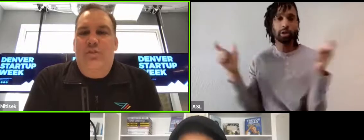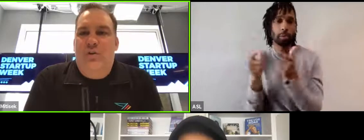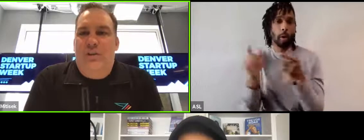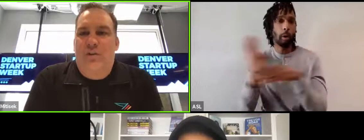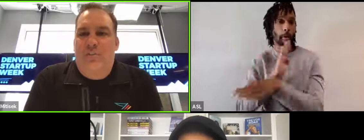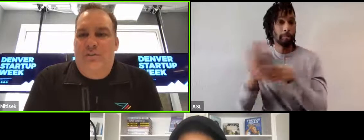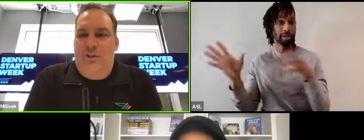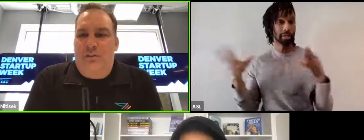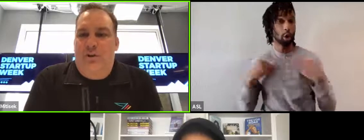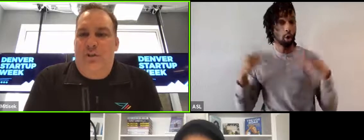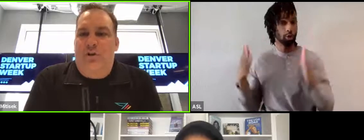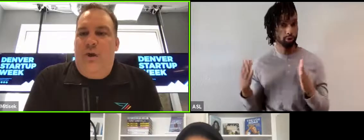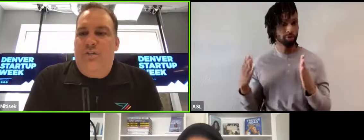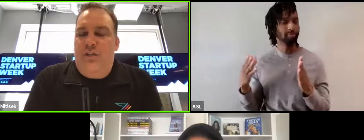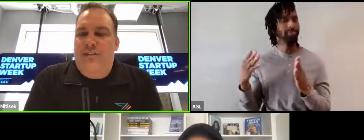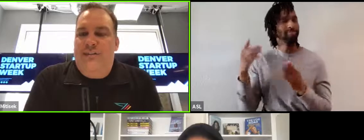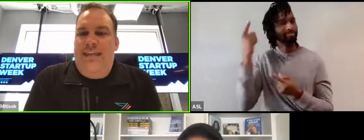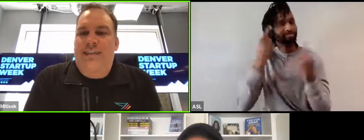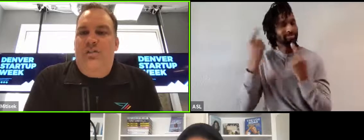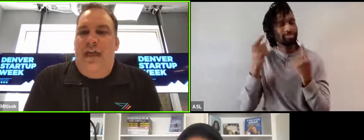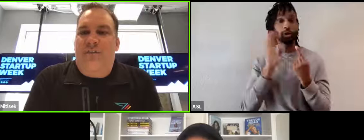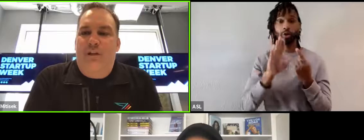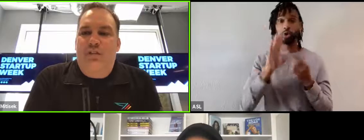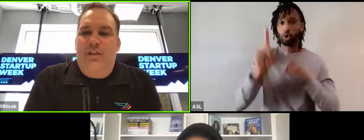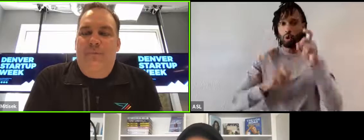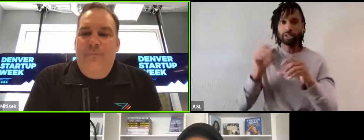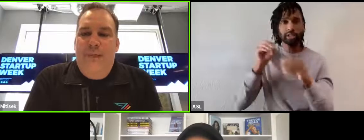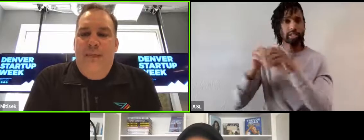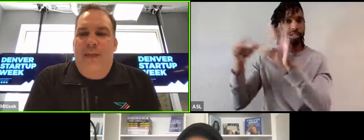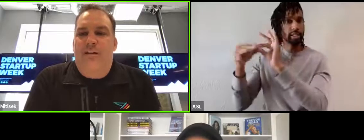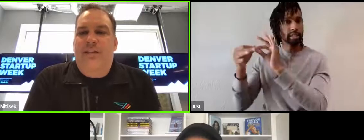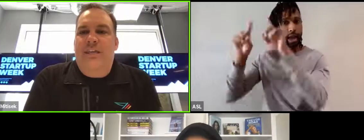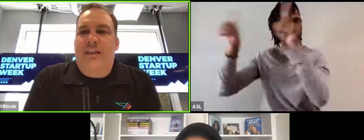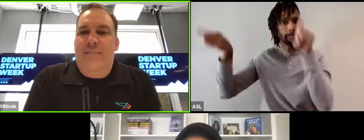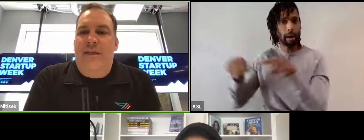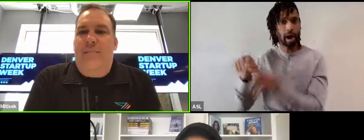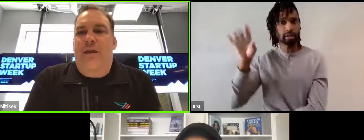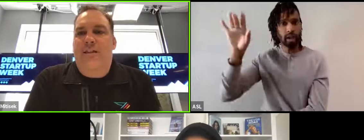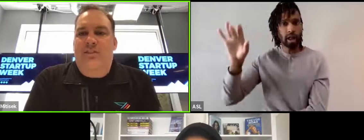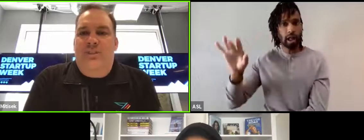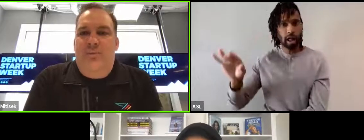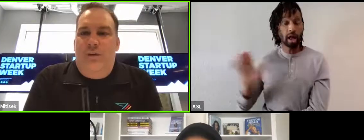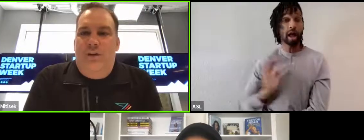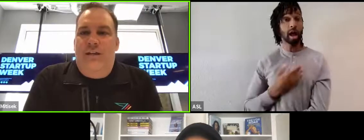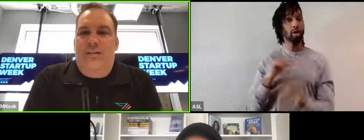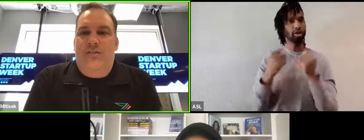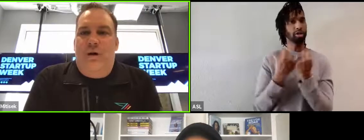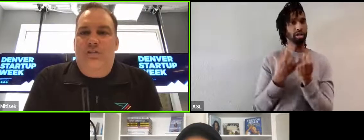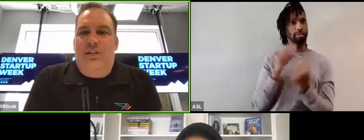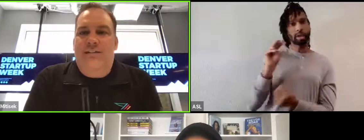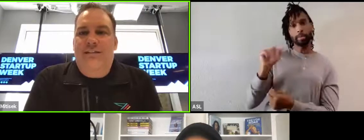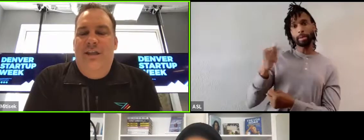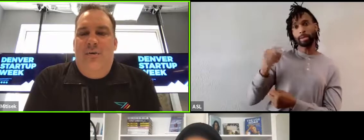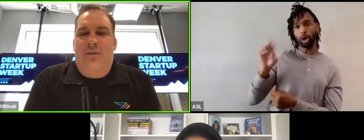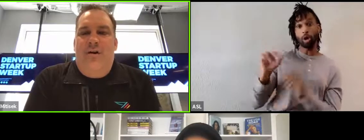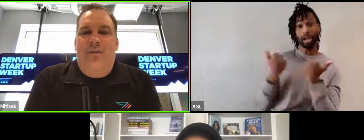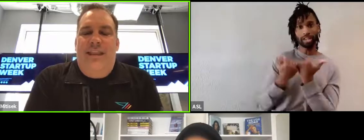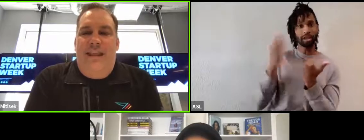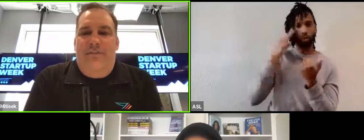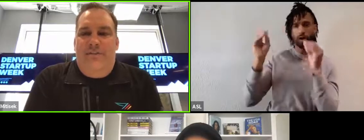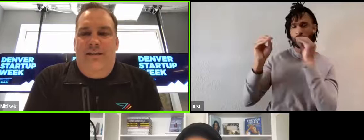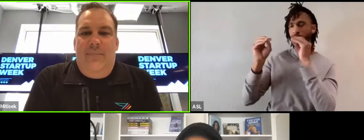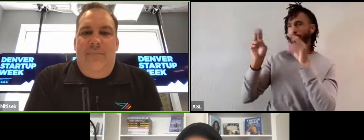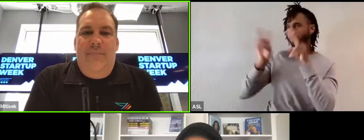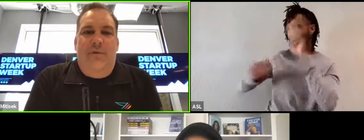want to make sure that you start to put your questions in the chat function. And our team at MAPR Agency will curate those questions with